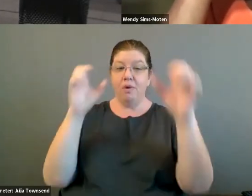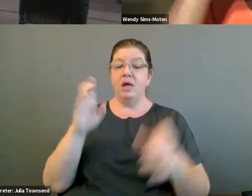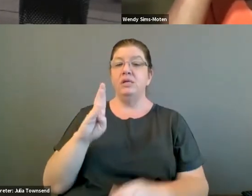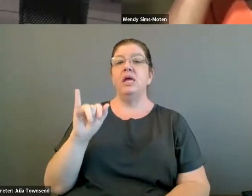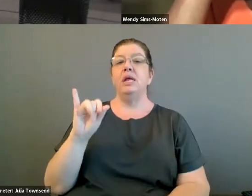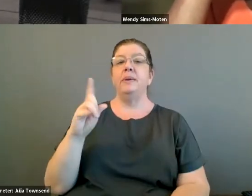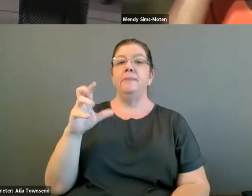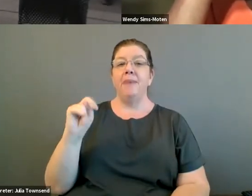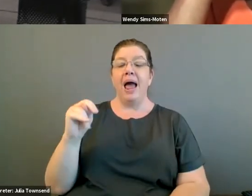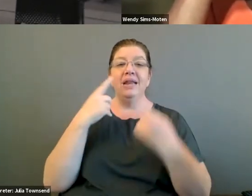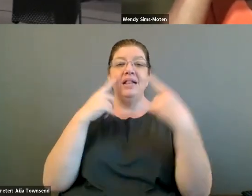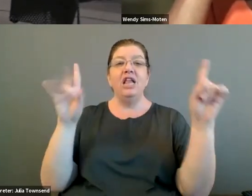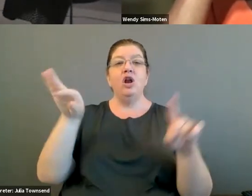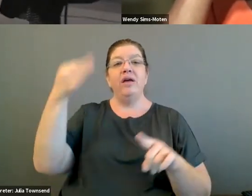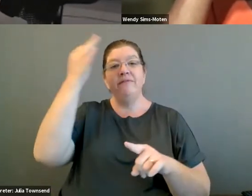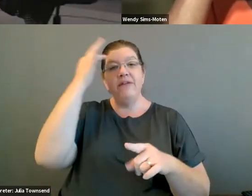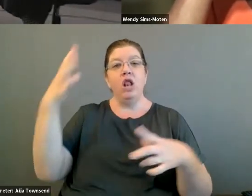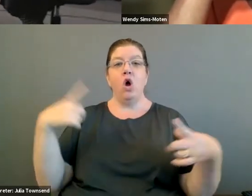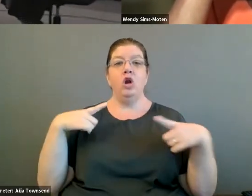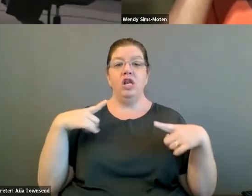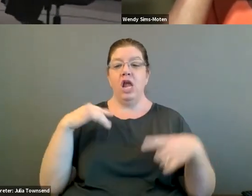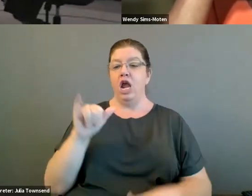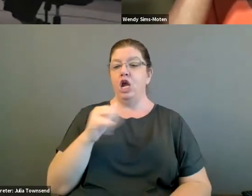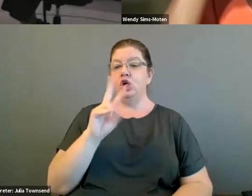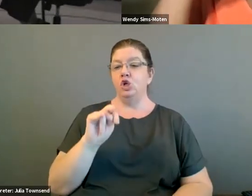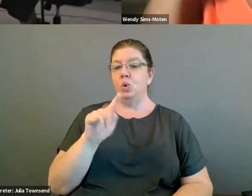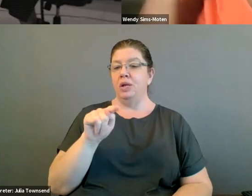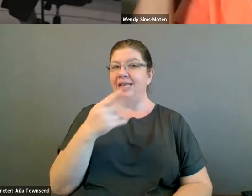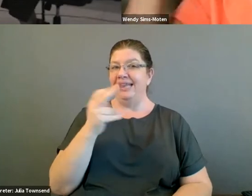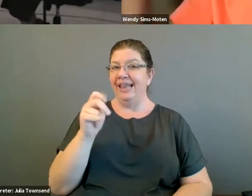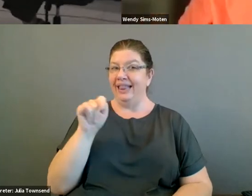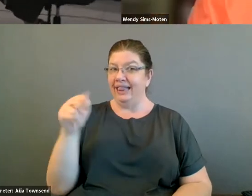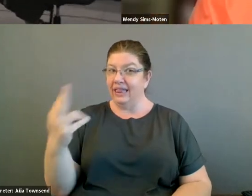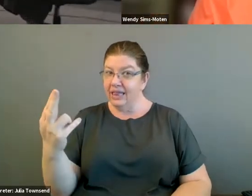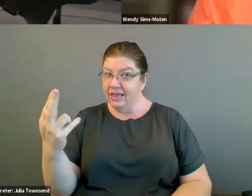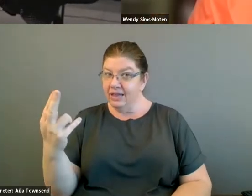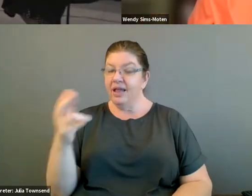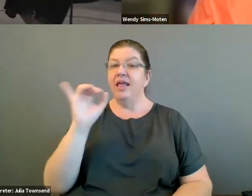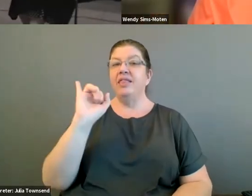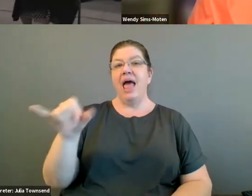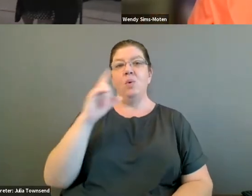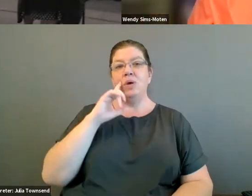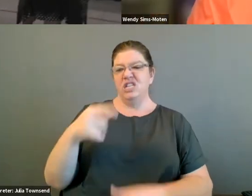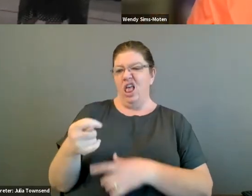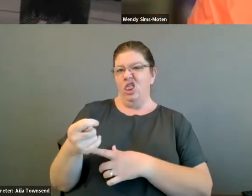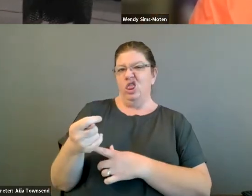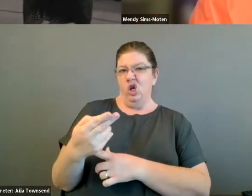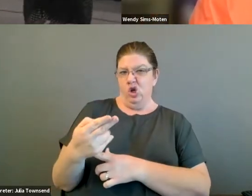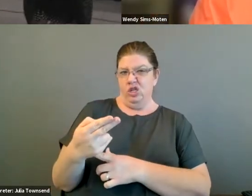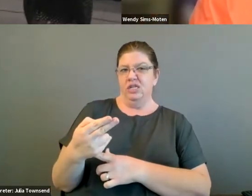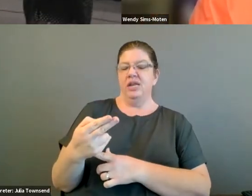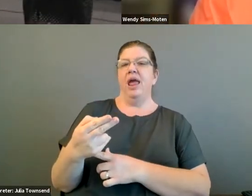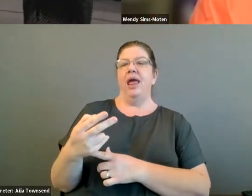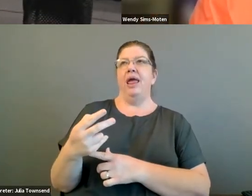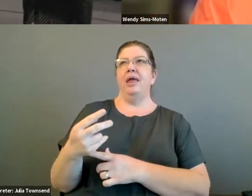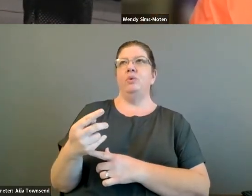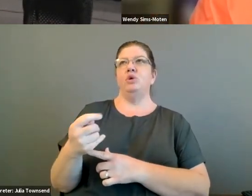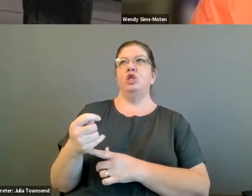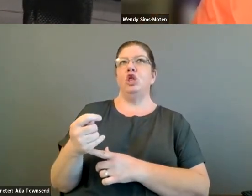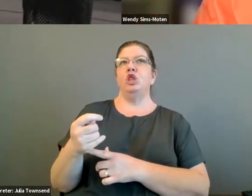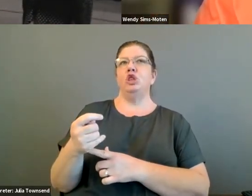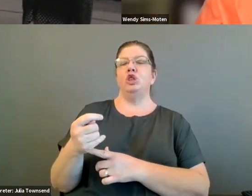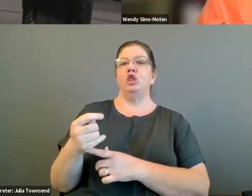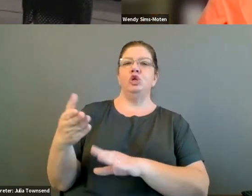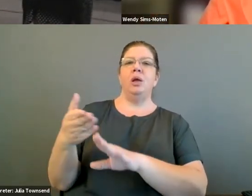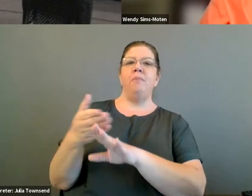a federal holiday for Juneteenth, and that was a Thursday, which it was the Thursday before the